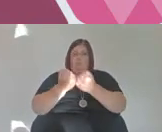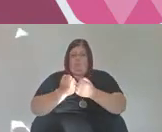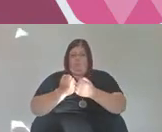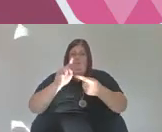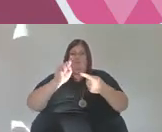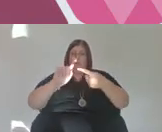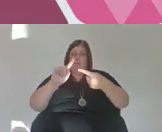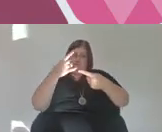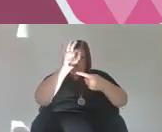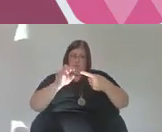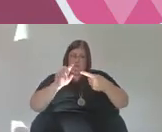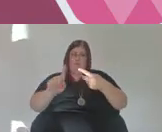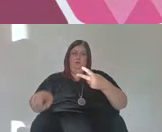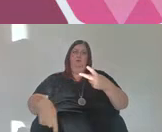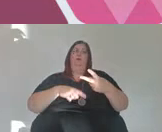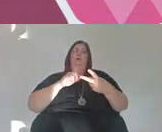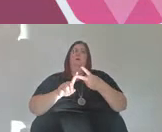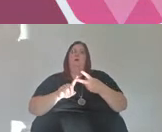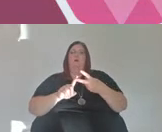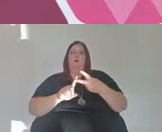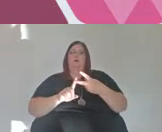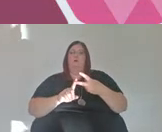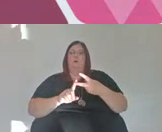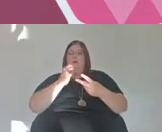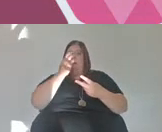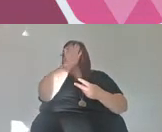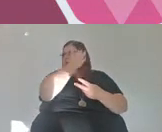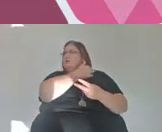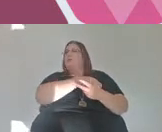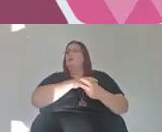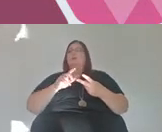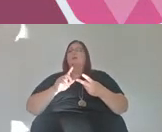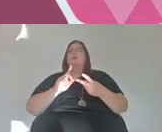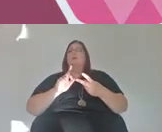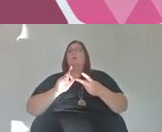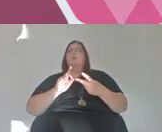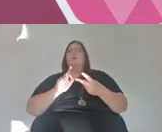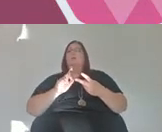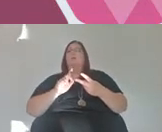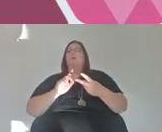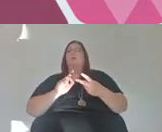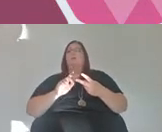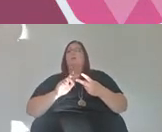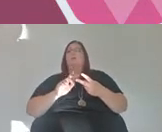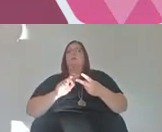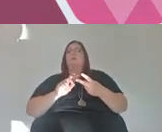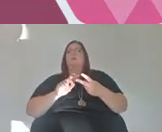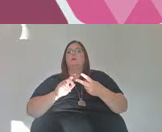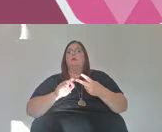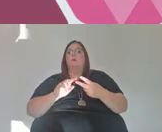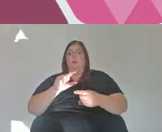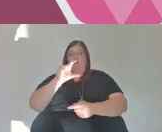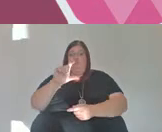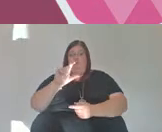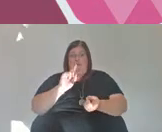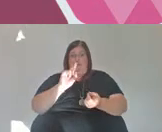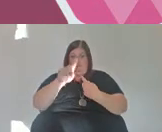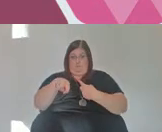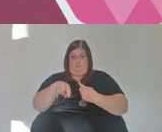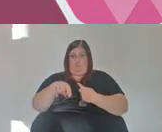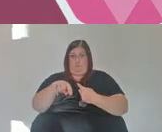first question. I don't know whether you want to answer that and I'll come back with my second, or... Craig, do you want to respond to that